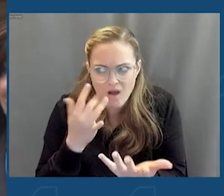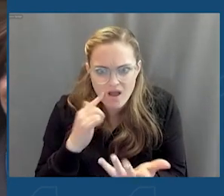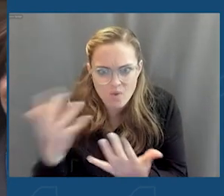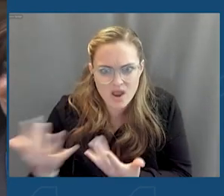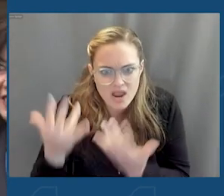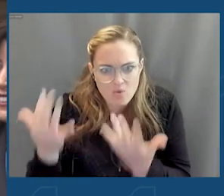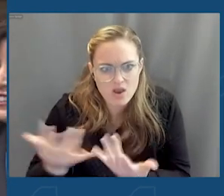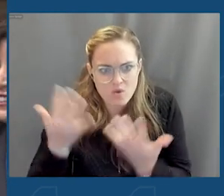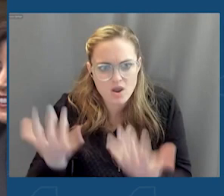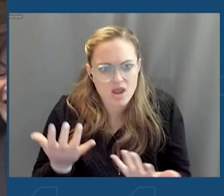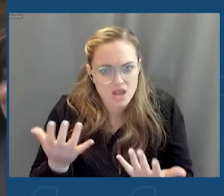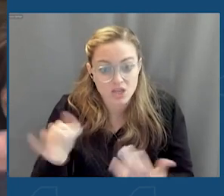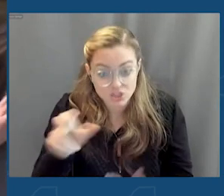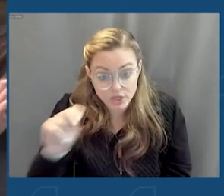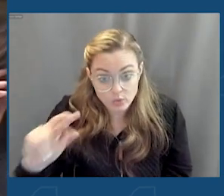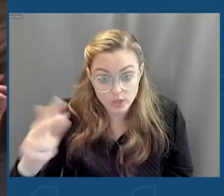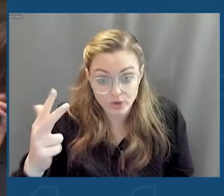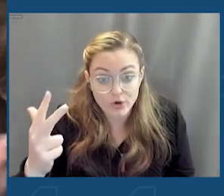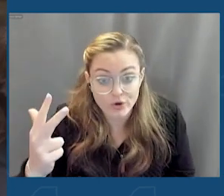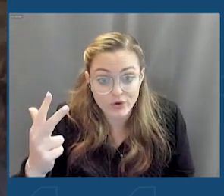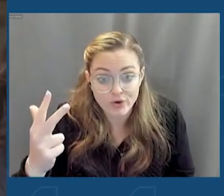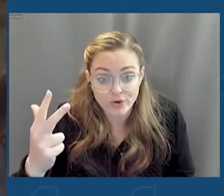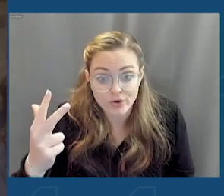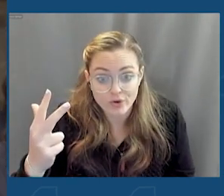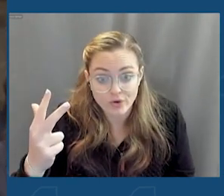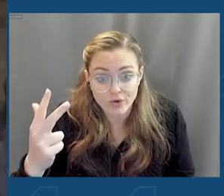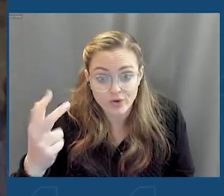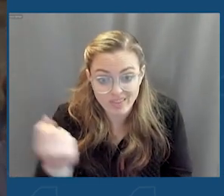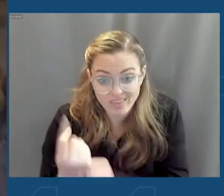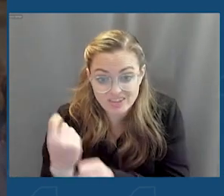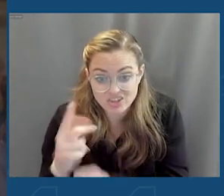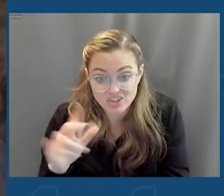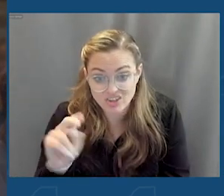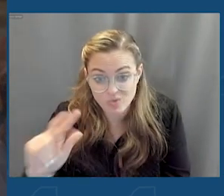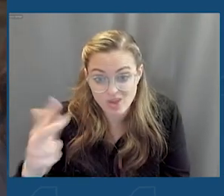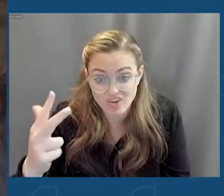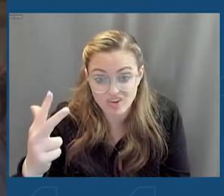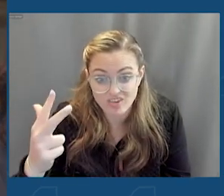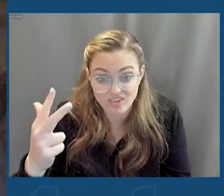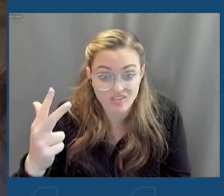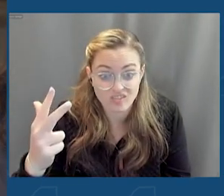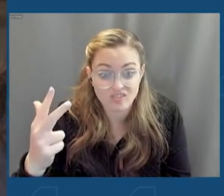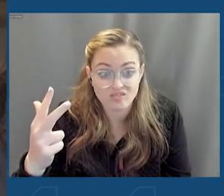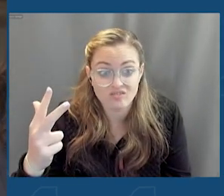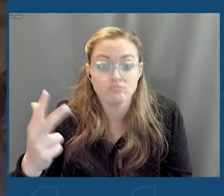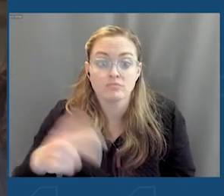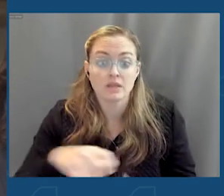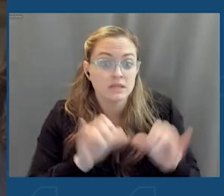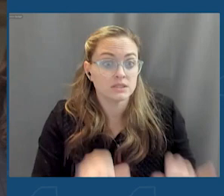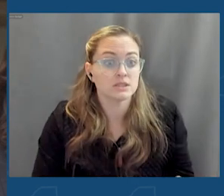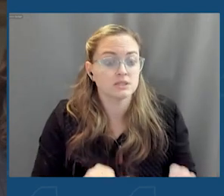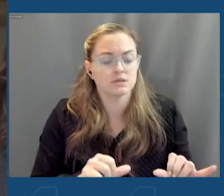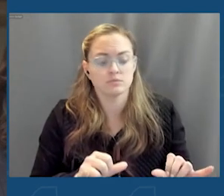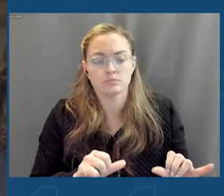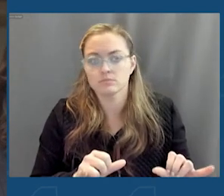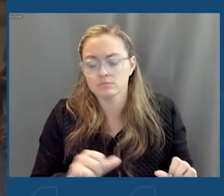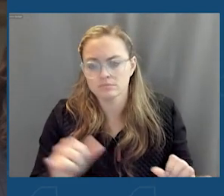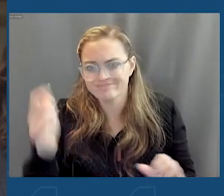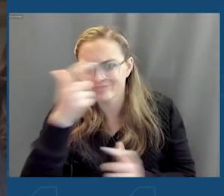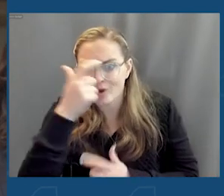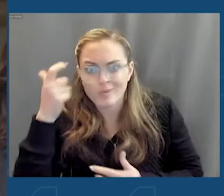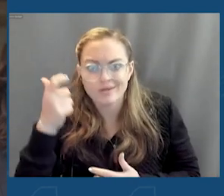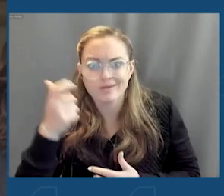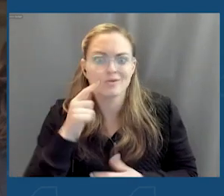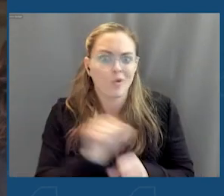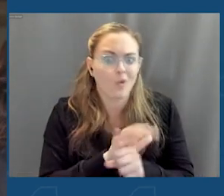long? January 3rd, these were the questions we were getting. A system, people were coming through the traumatization of